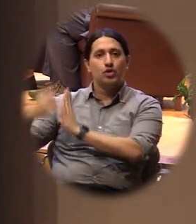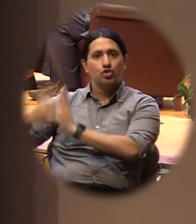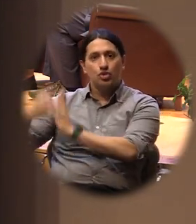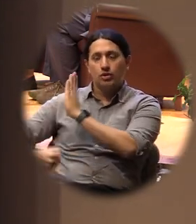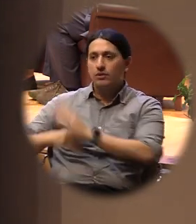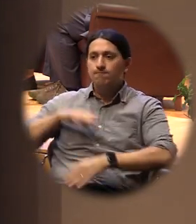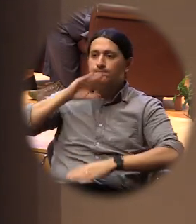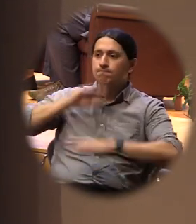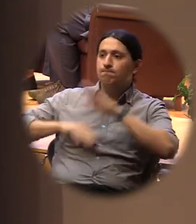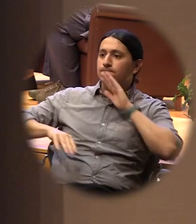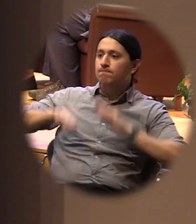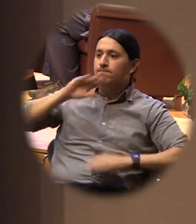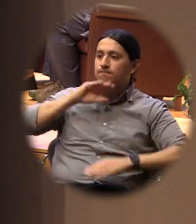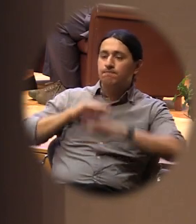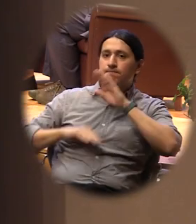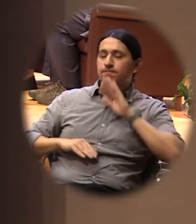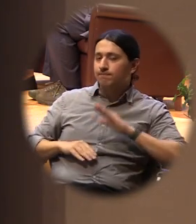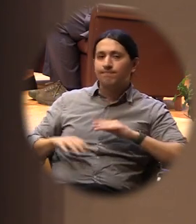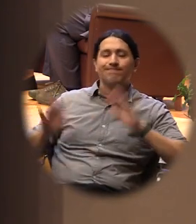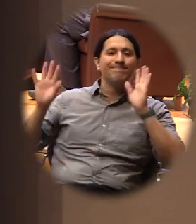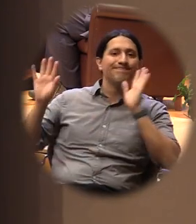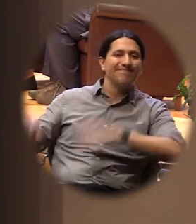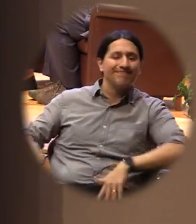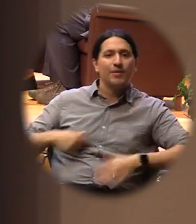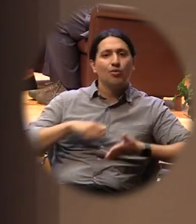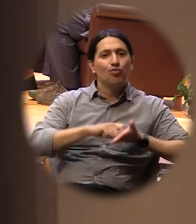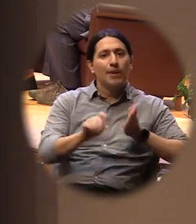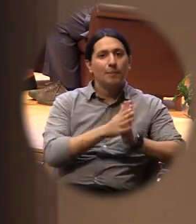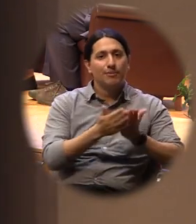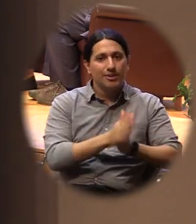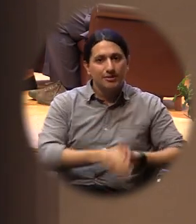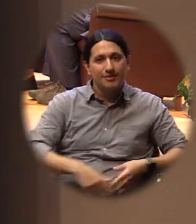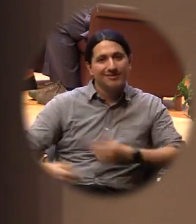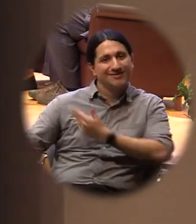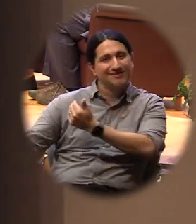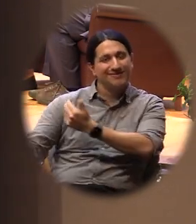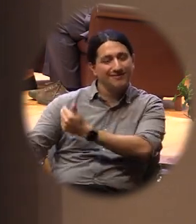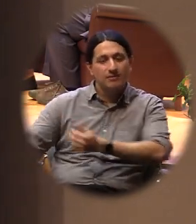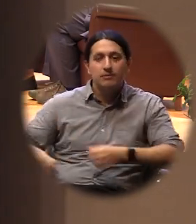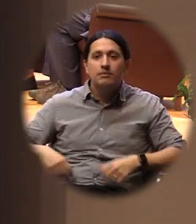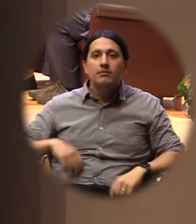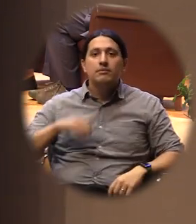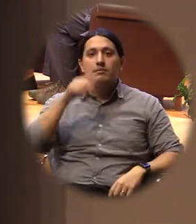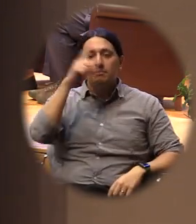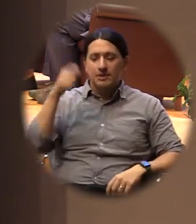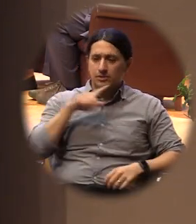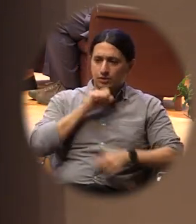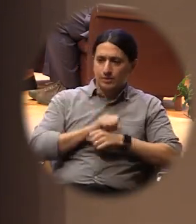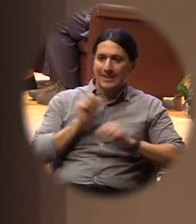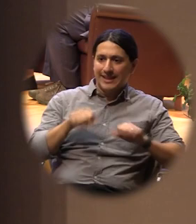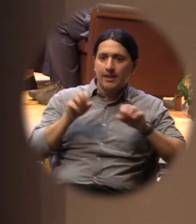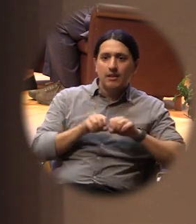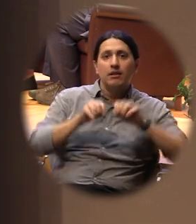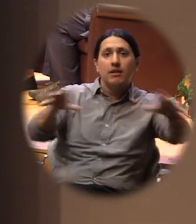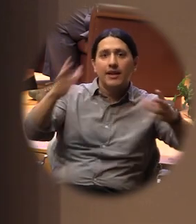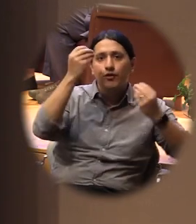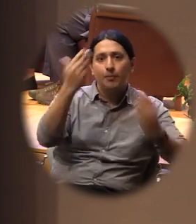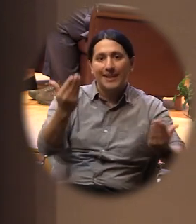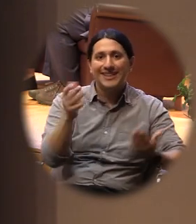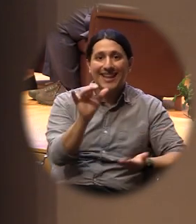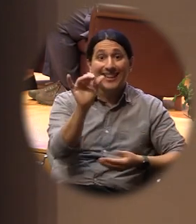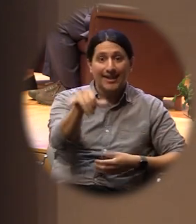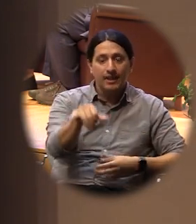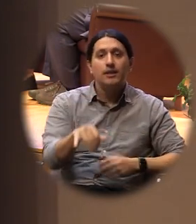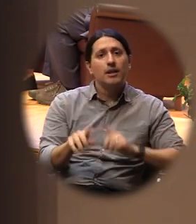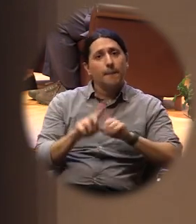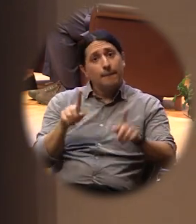why I'm writing a book. I mean, honestly, so because I can get the ideas out there that way. But there are a bunch of new journals that are publishing